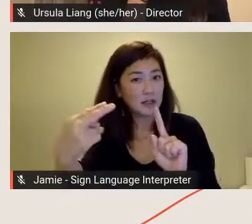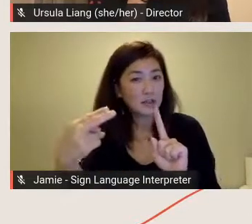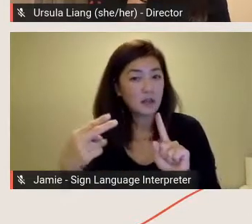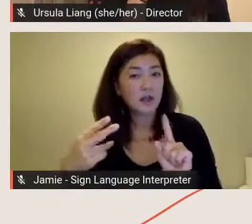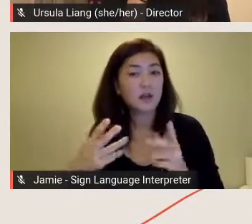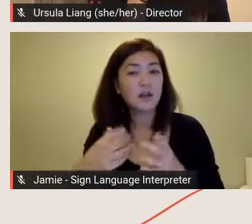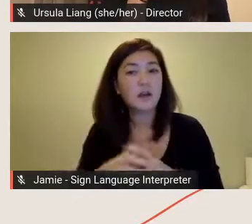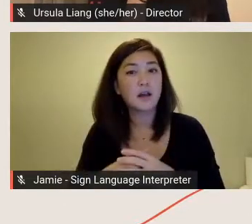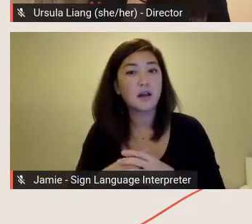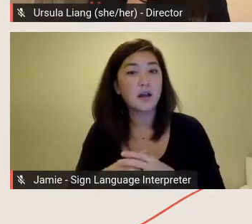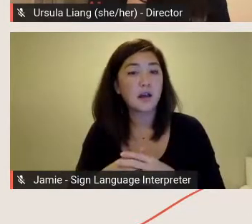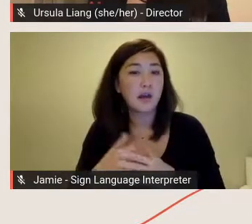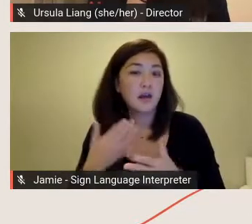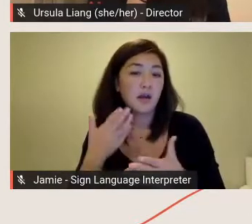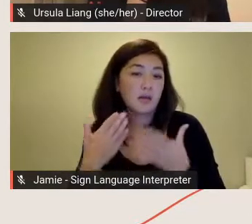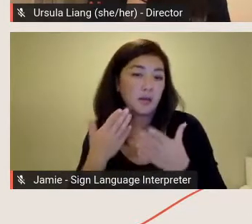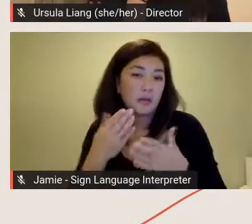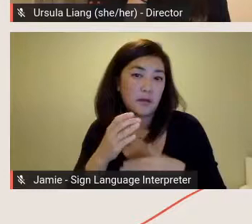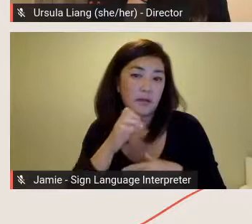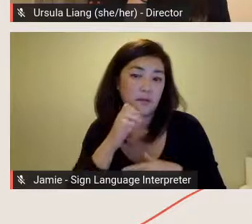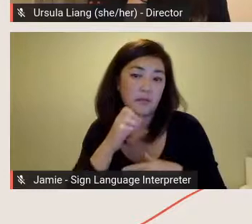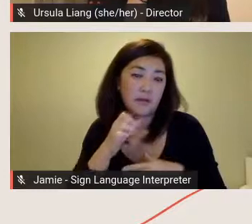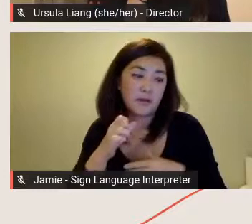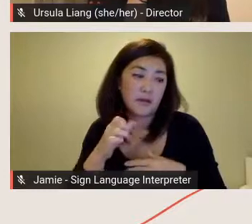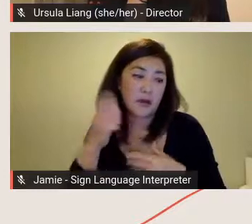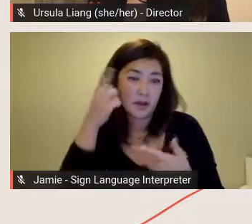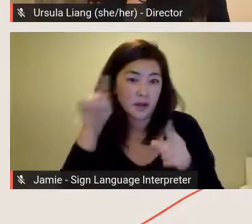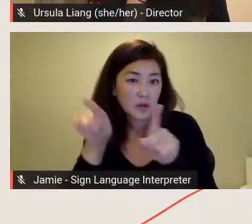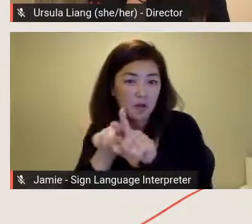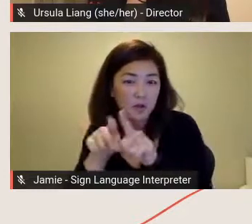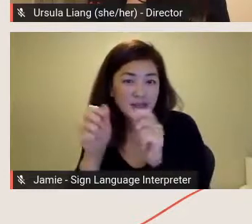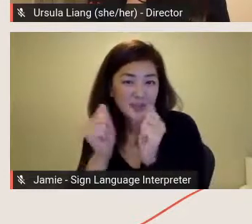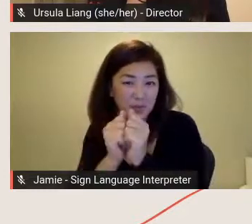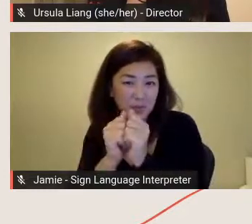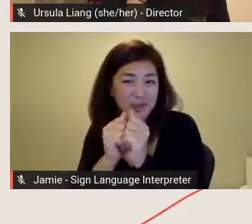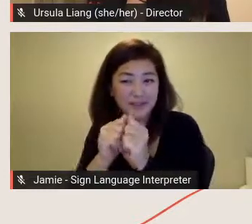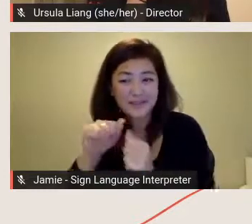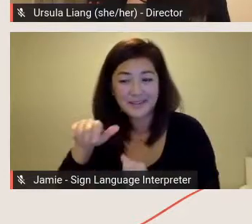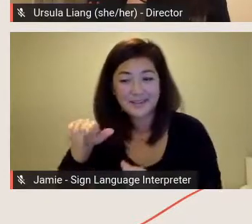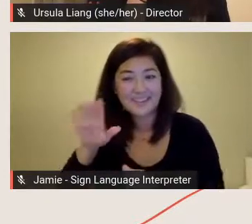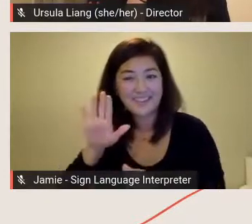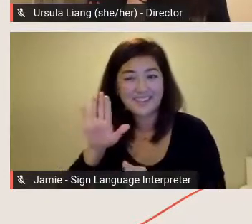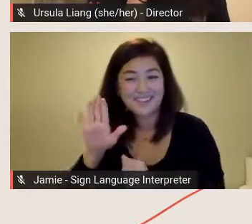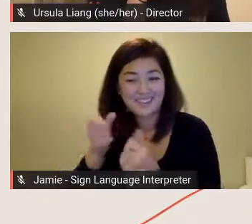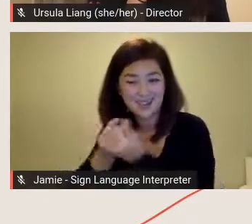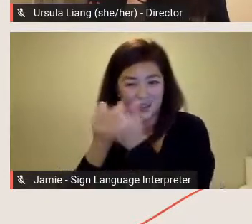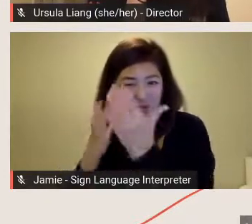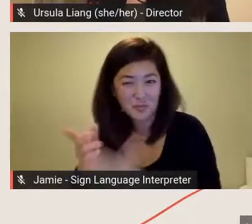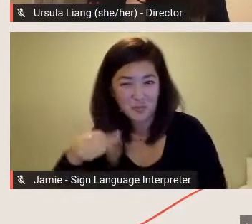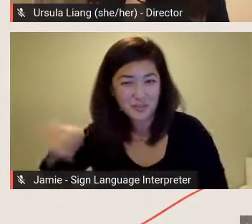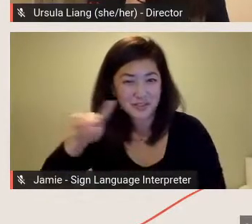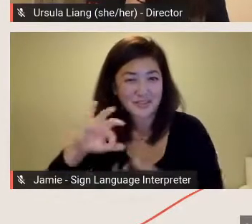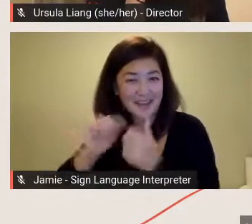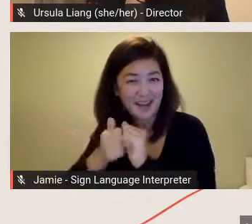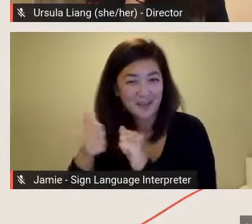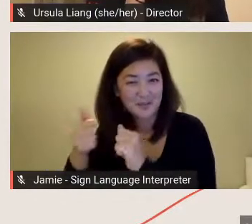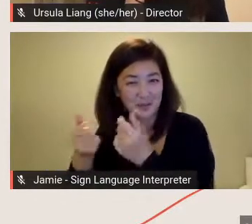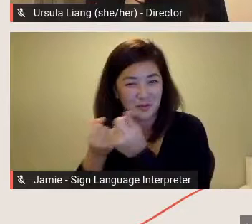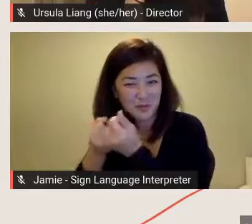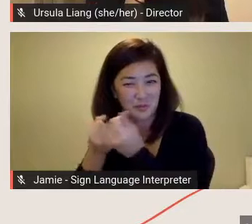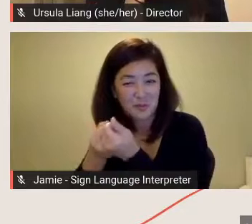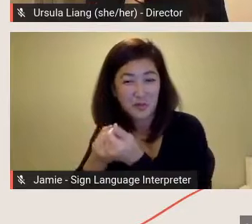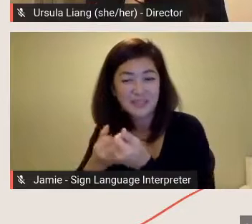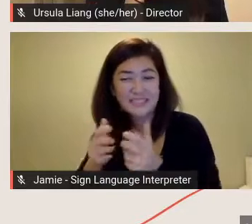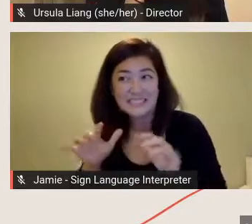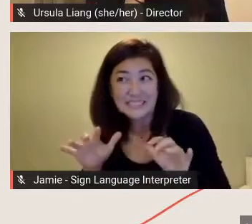with the Peter Liang supporters or even be wincing at some of the ways in which they, you know, supported him. I get that